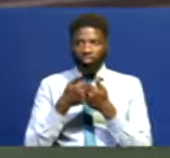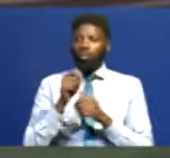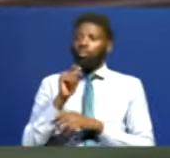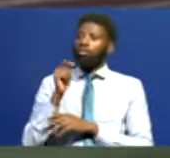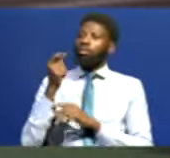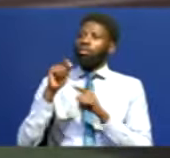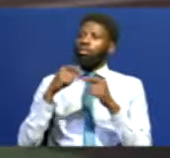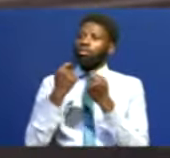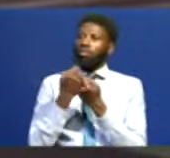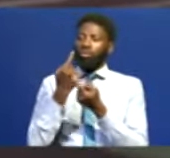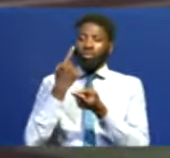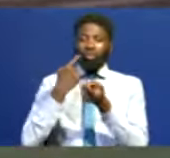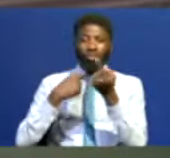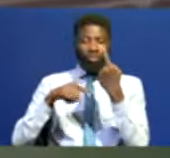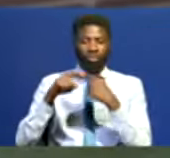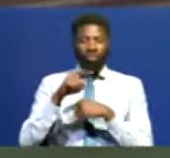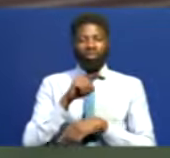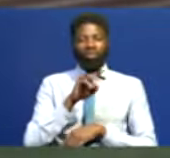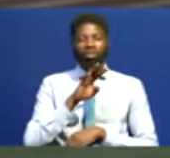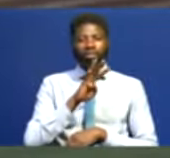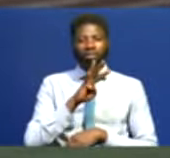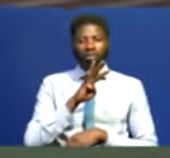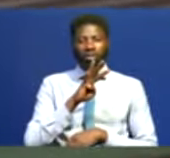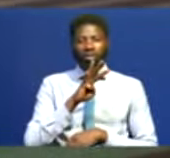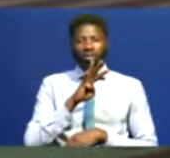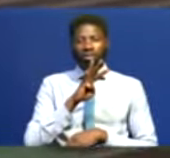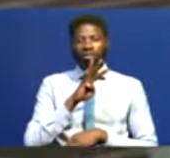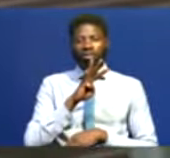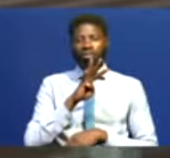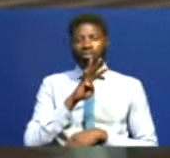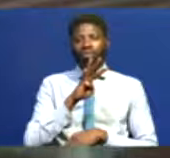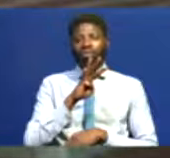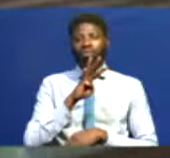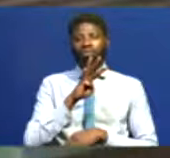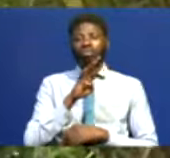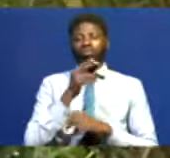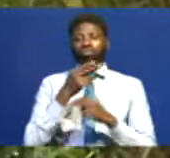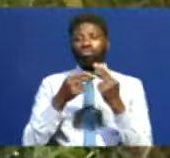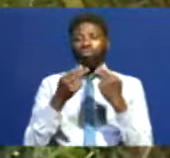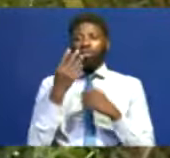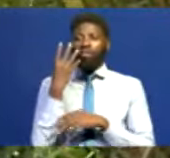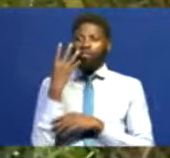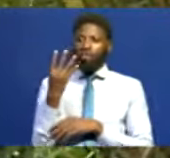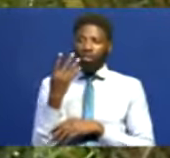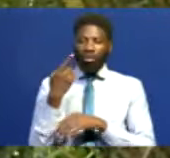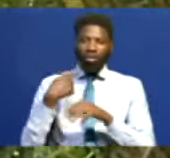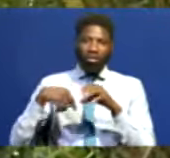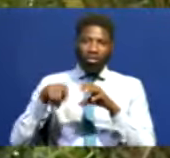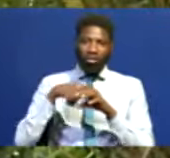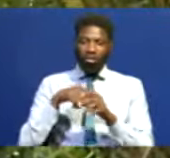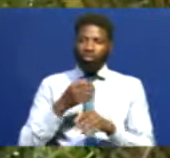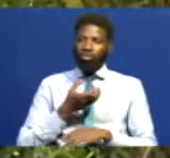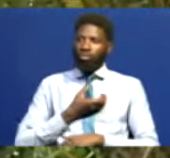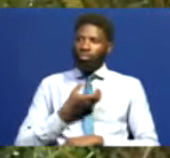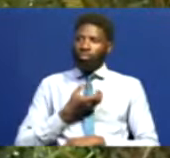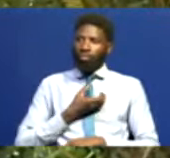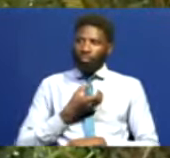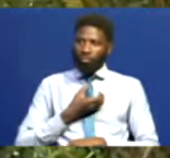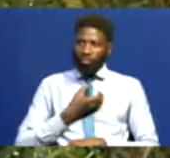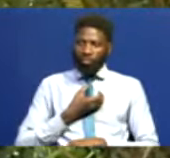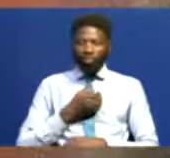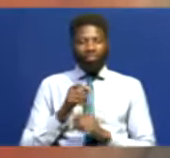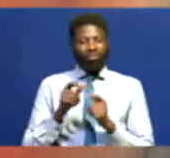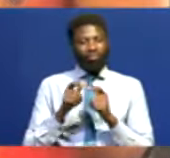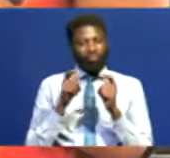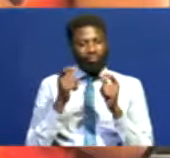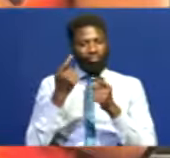the 4x40 relay, 400 relay gold medal. This was a really big